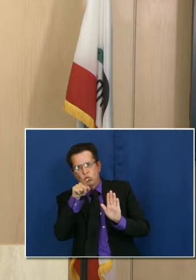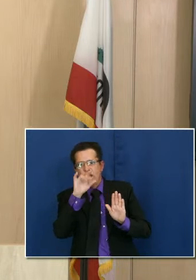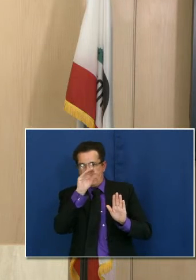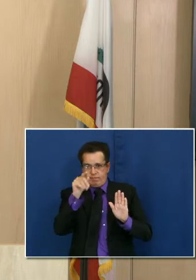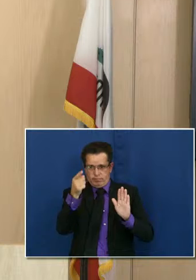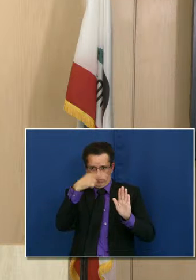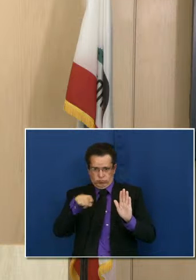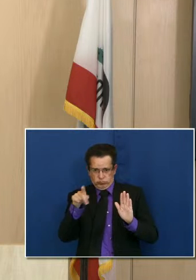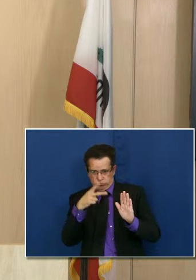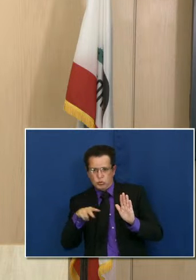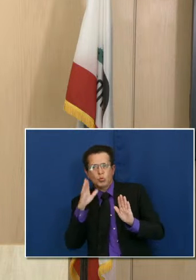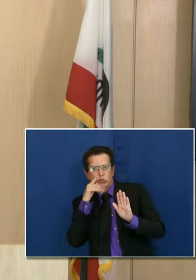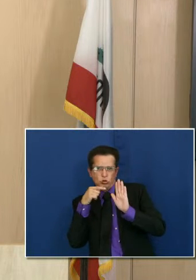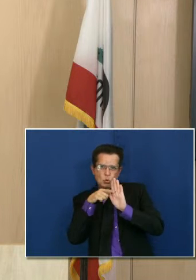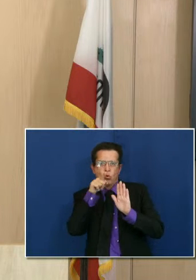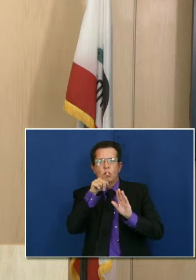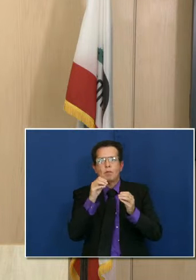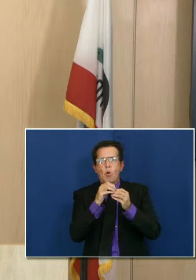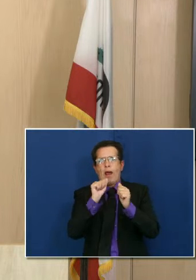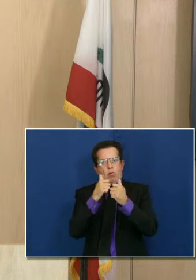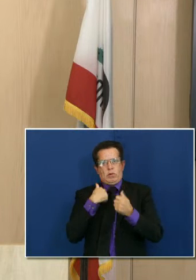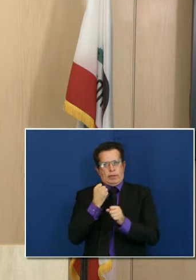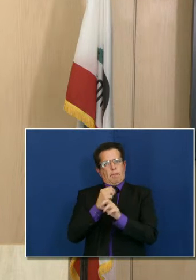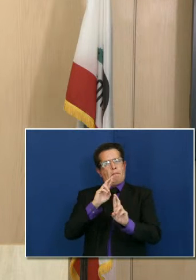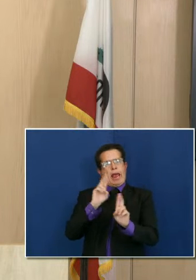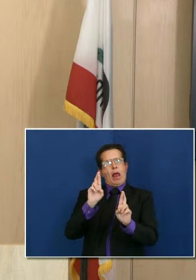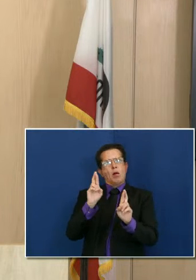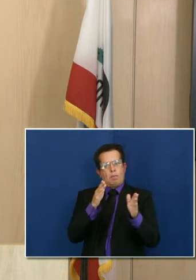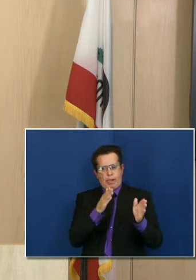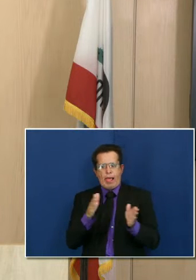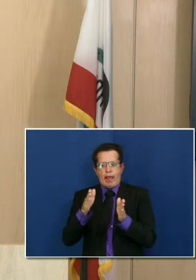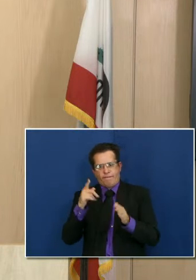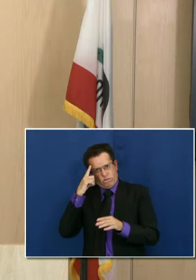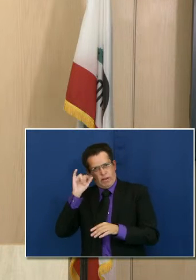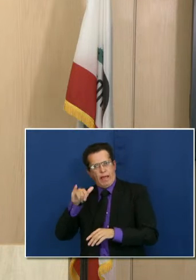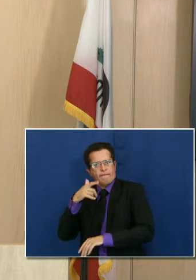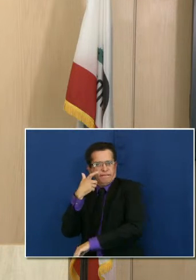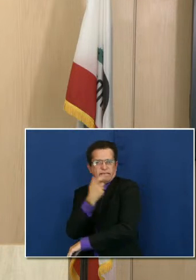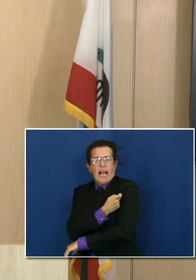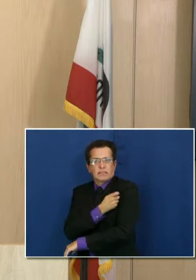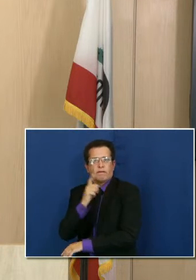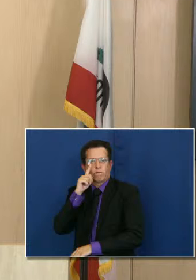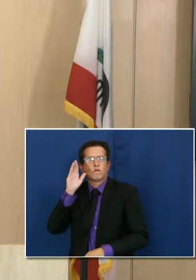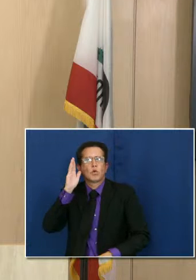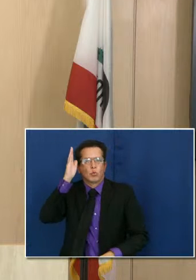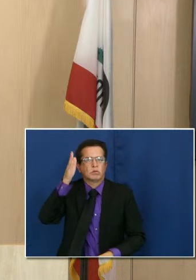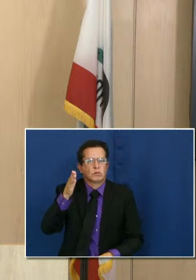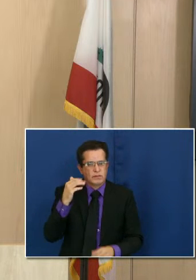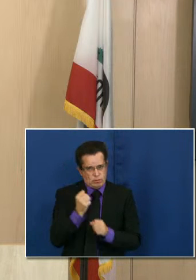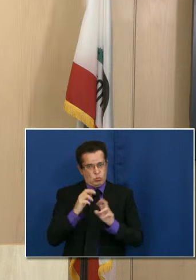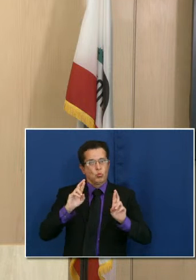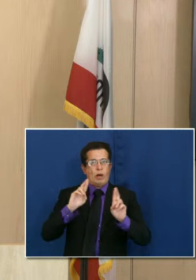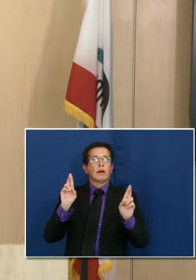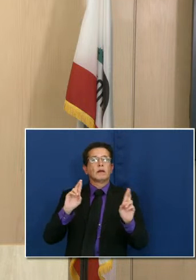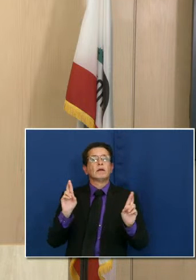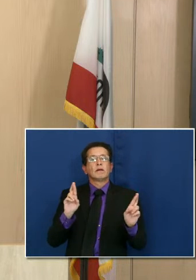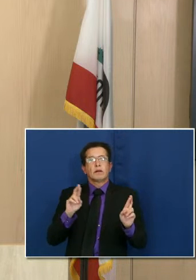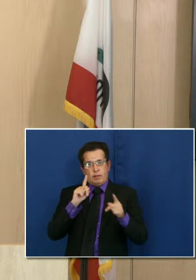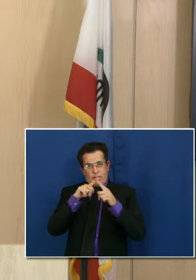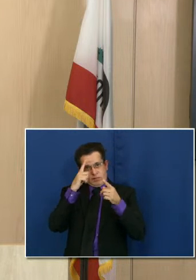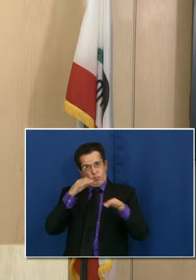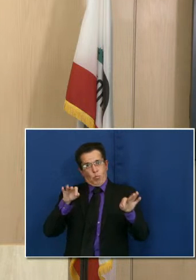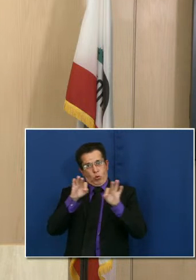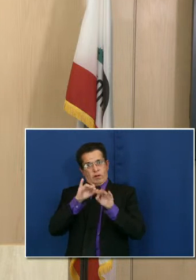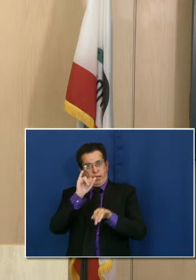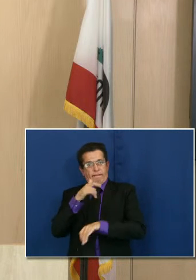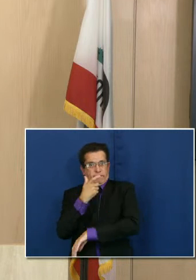weeks around our efforts to prepare for the vaccine, and Dr. Wooten will also address it as well. But a key point to keep in mind surrounding the vaccine is it